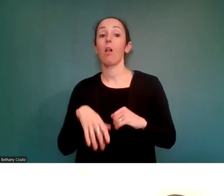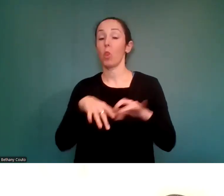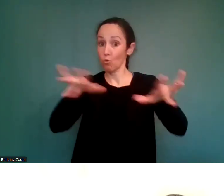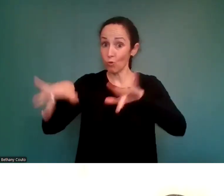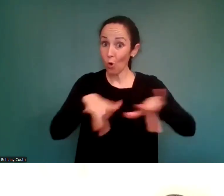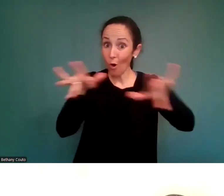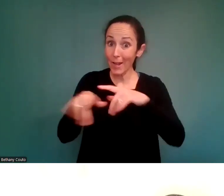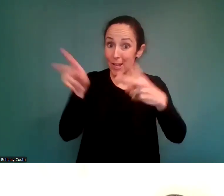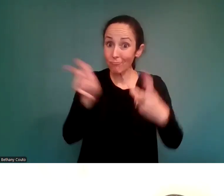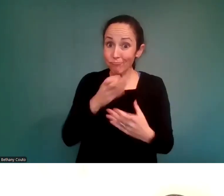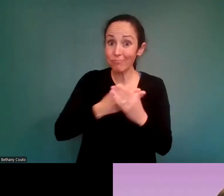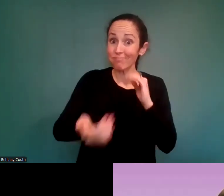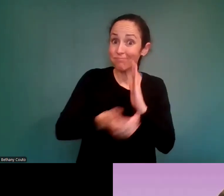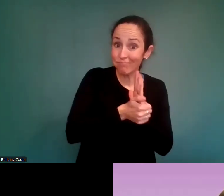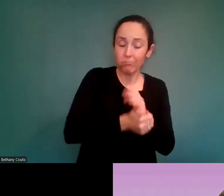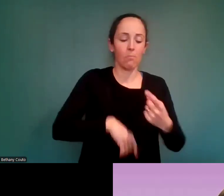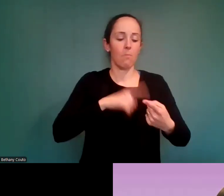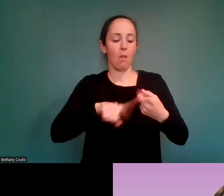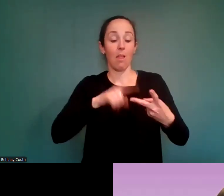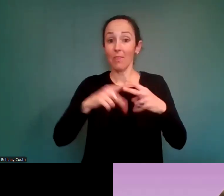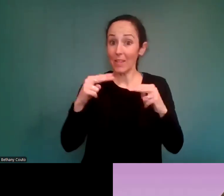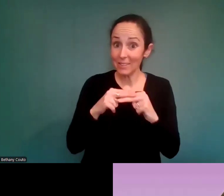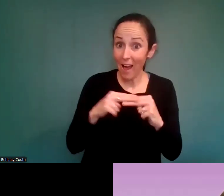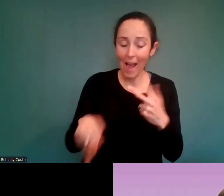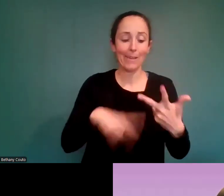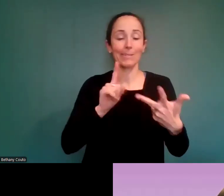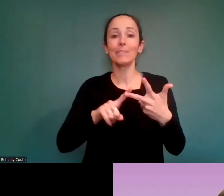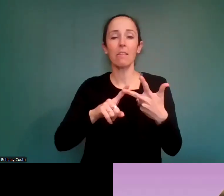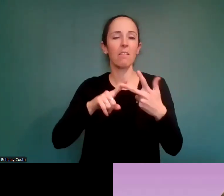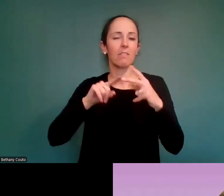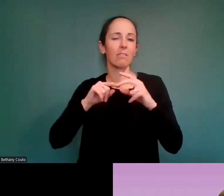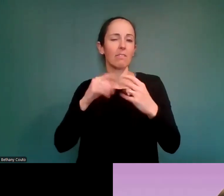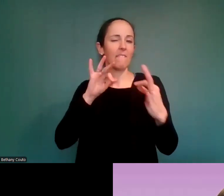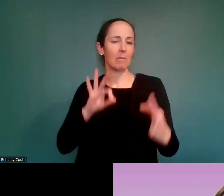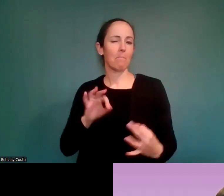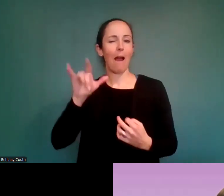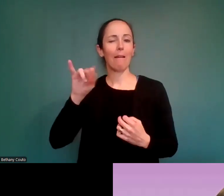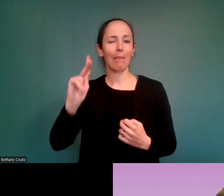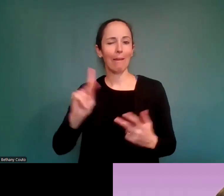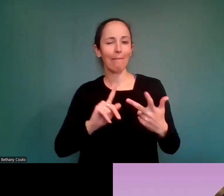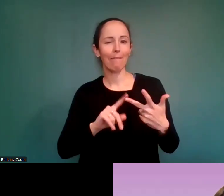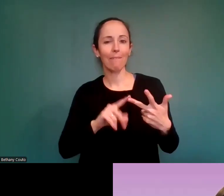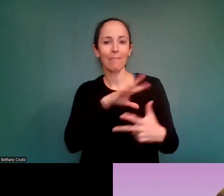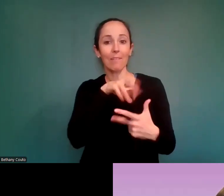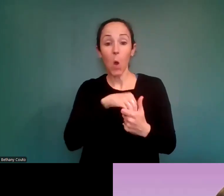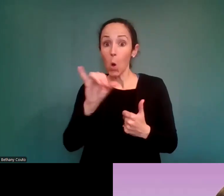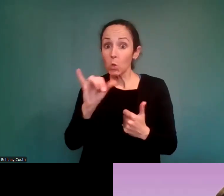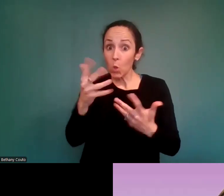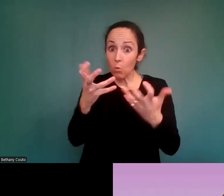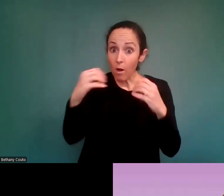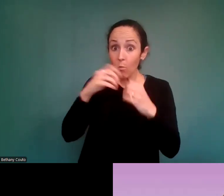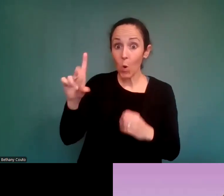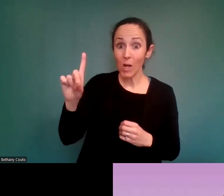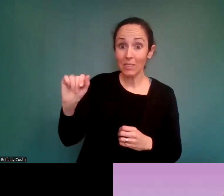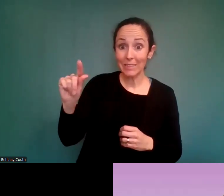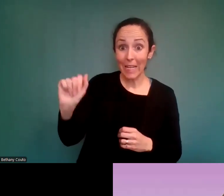and that link, as well as a link to check in with us if you have any specific data that you're interested in seeing for your community, or